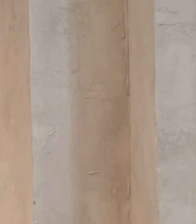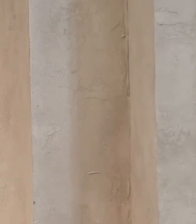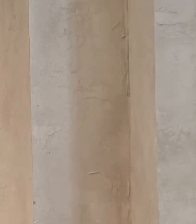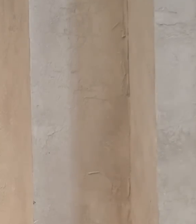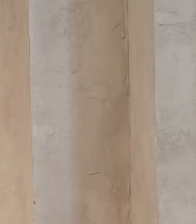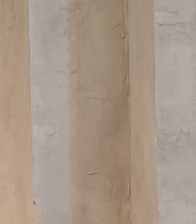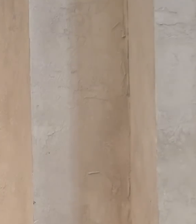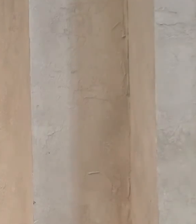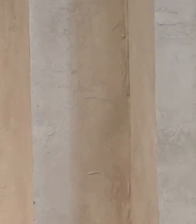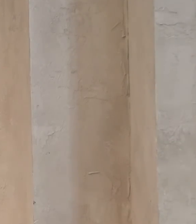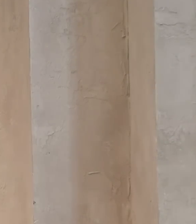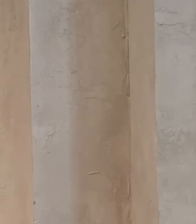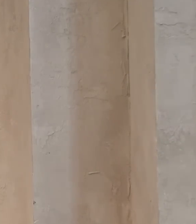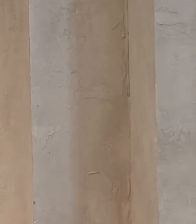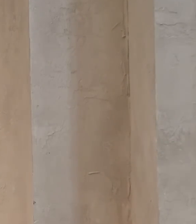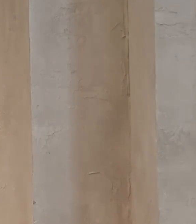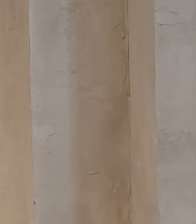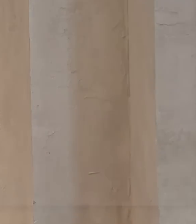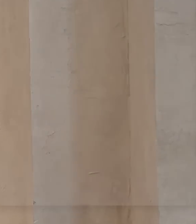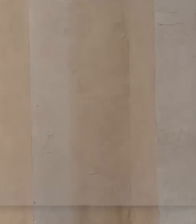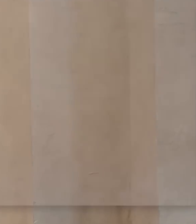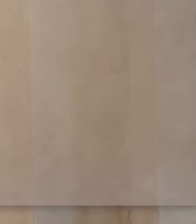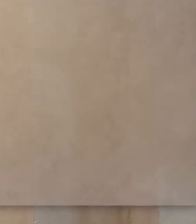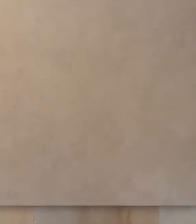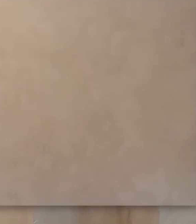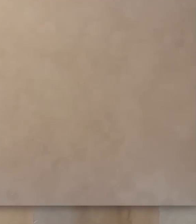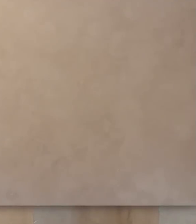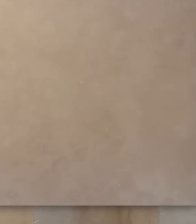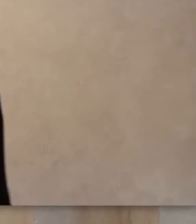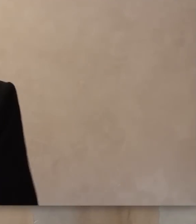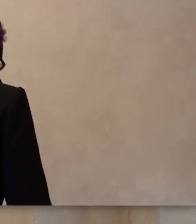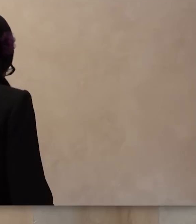Assalamu alaikum wa rahmatullahi wa barakatuh.